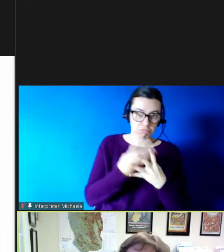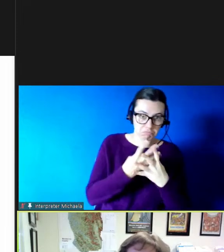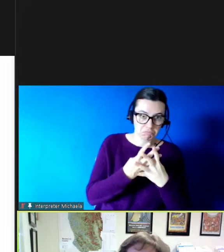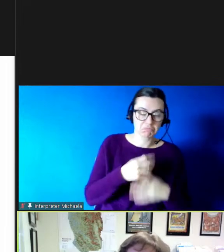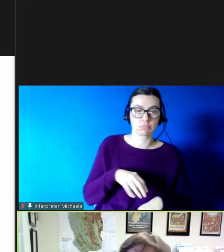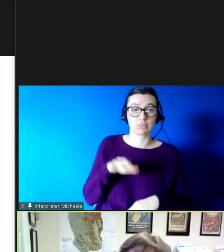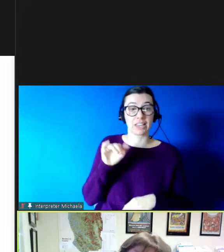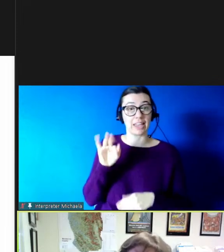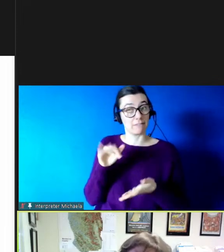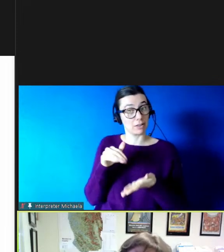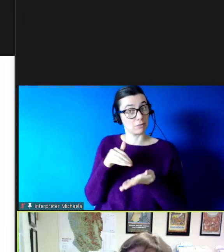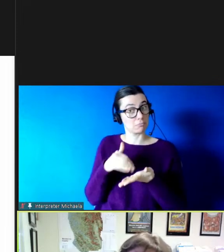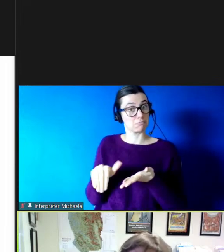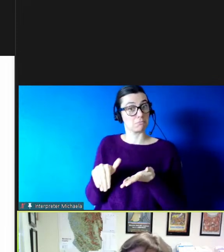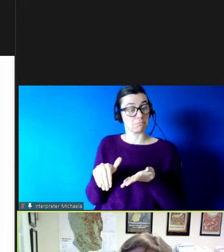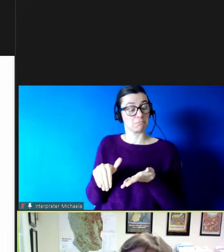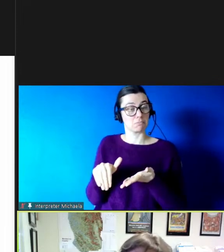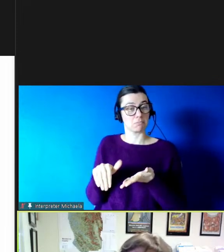exempt, they can